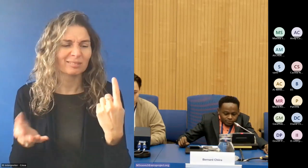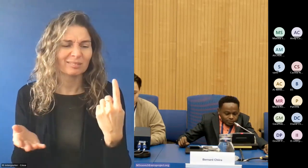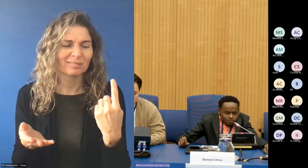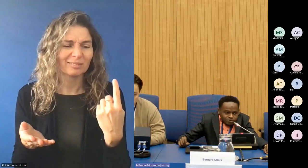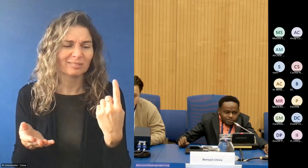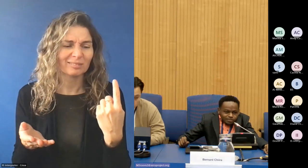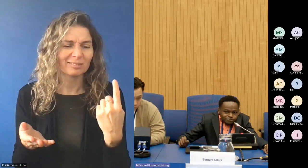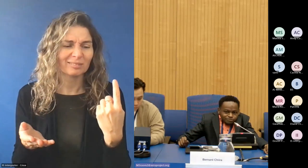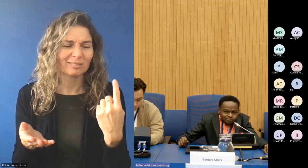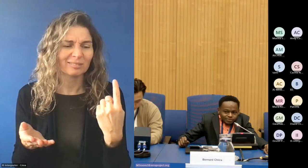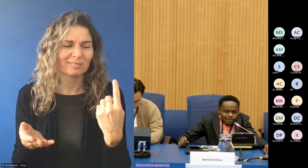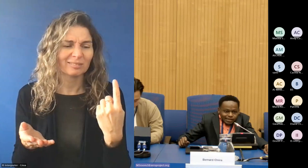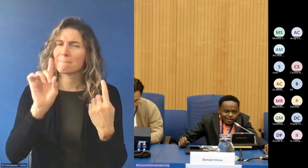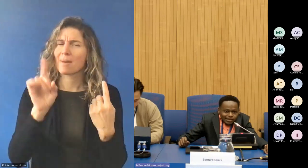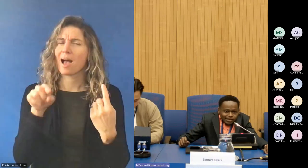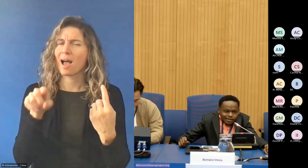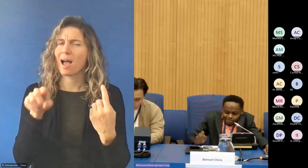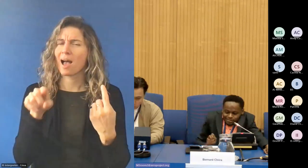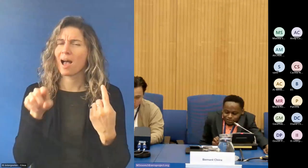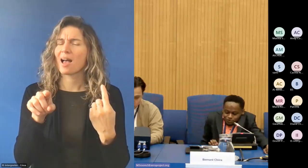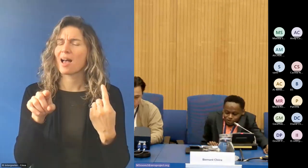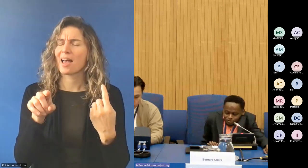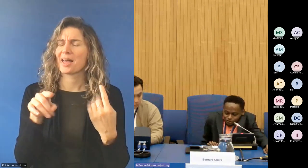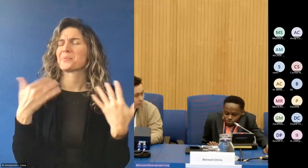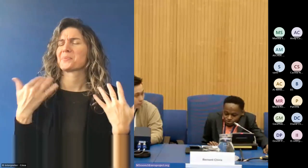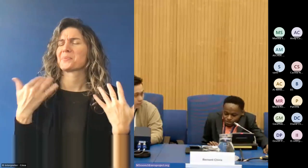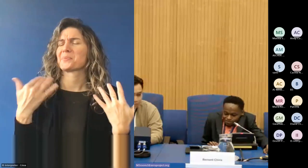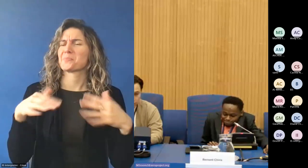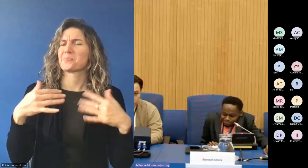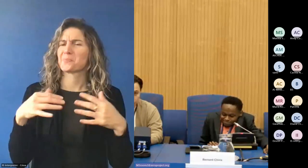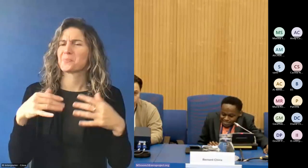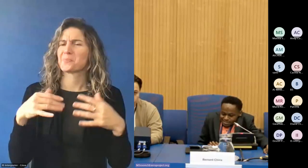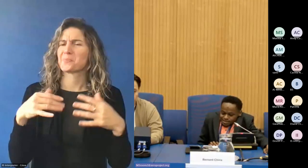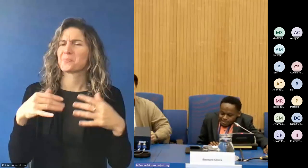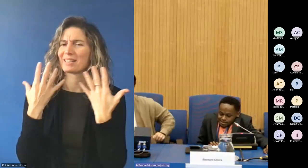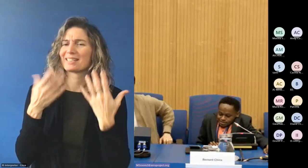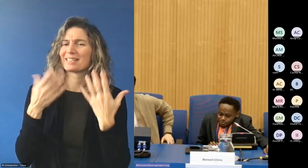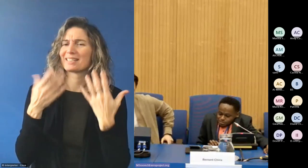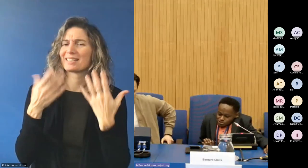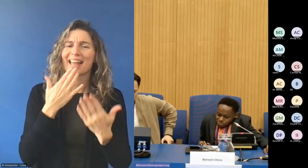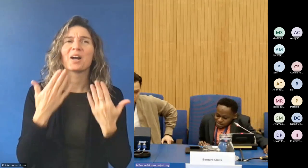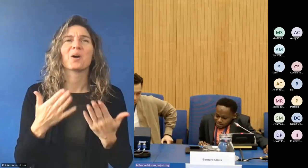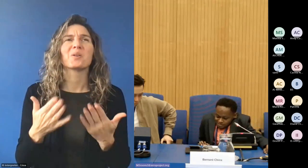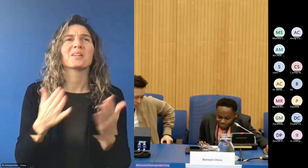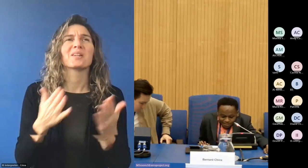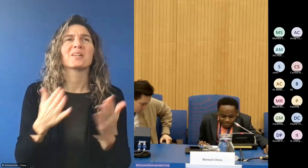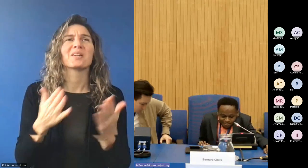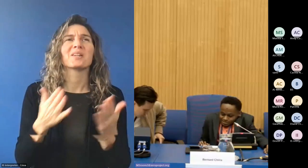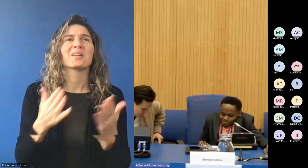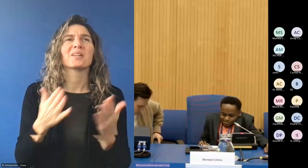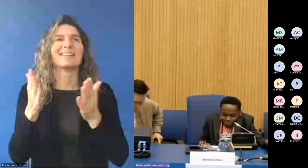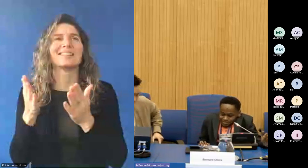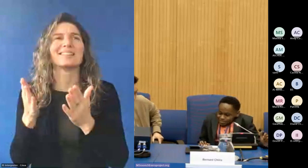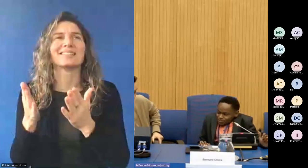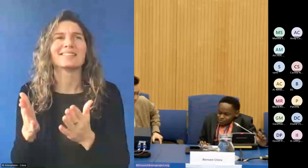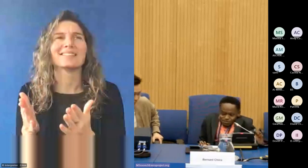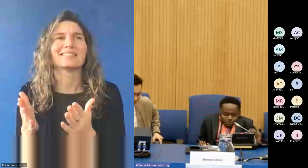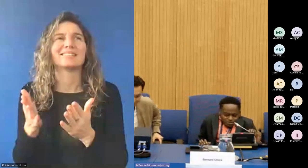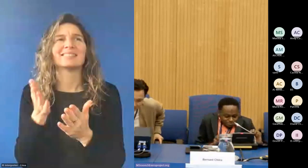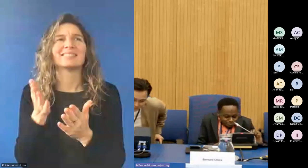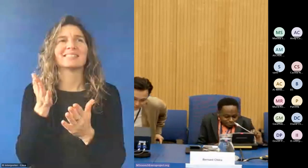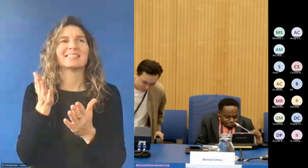again, impressive. Let's move on to Dauren from ITeachMe, Kazakhstan. Tell us